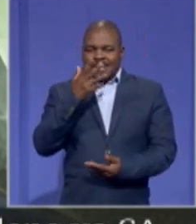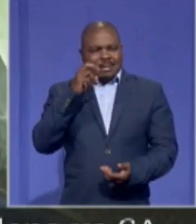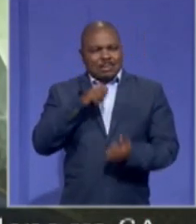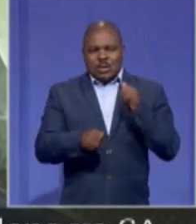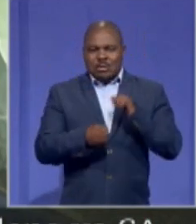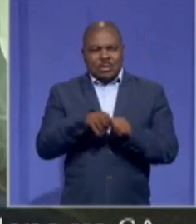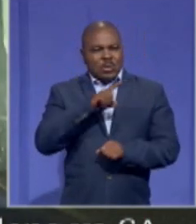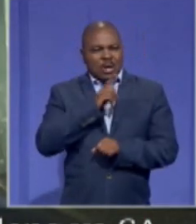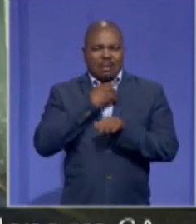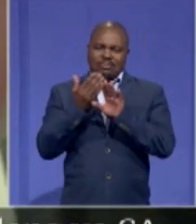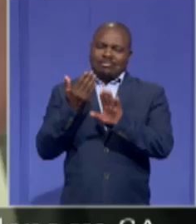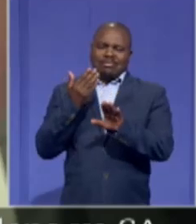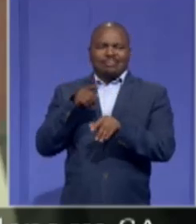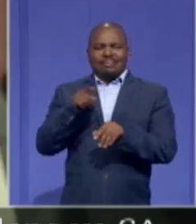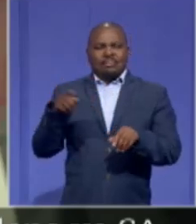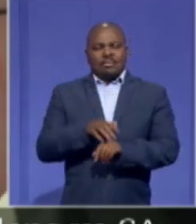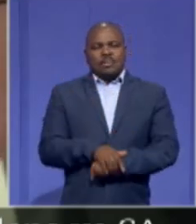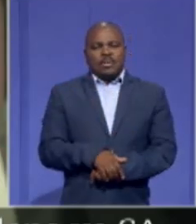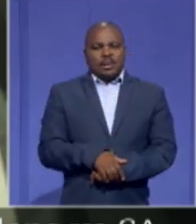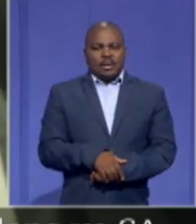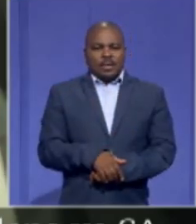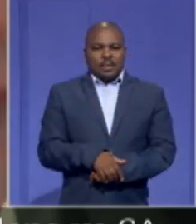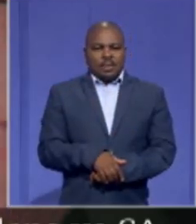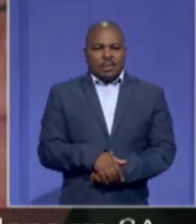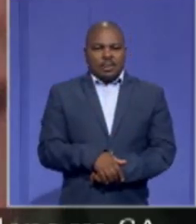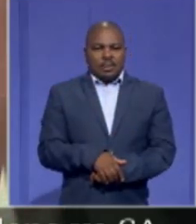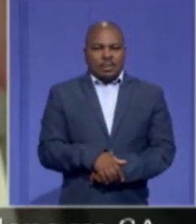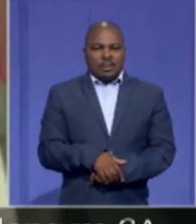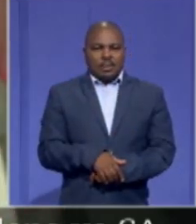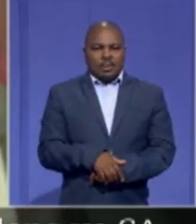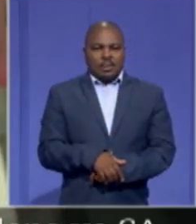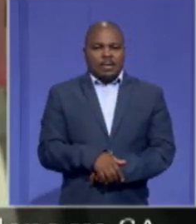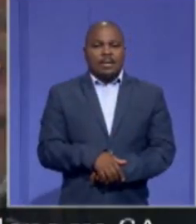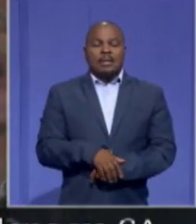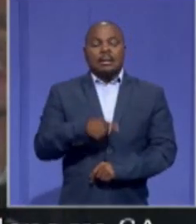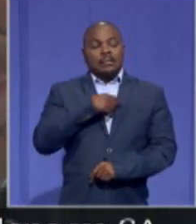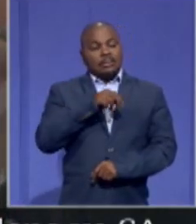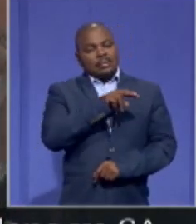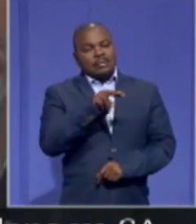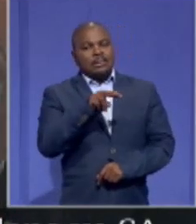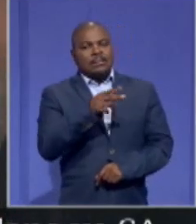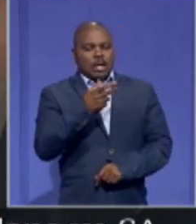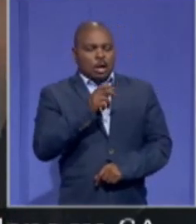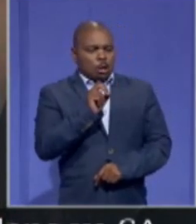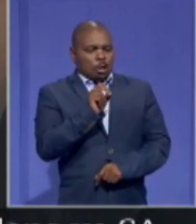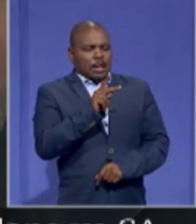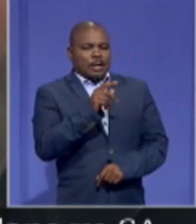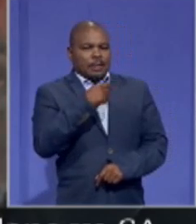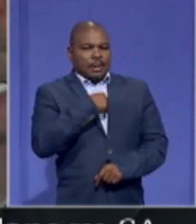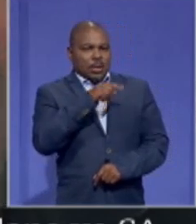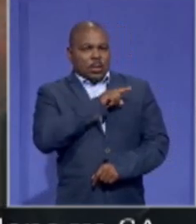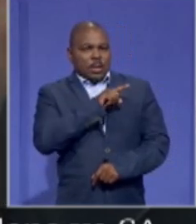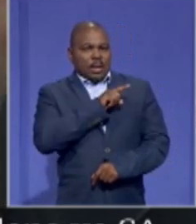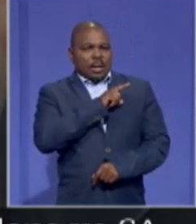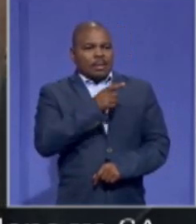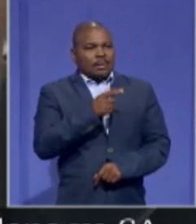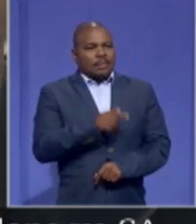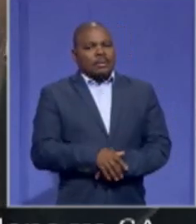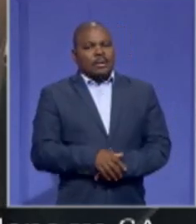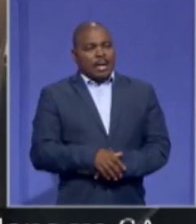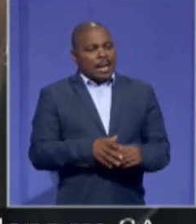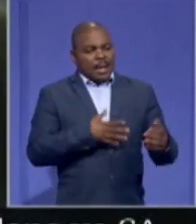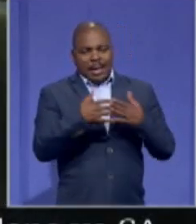bona. It's good, but nothing to do with the enforcement. No, it's okay because, at this time of the season,